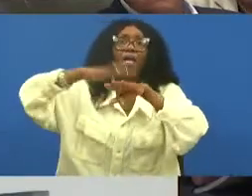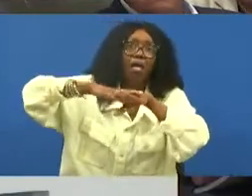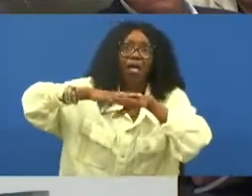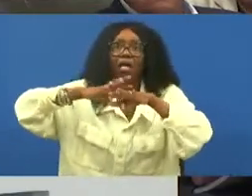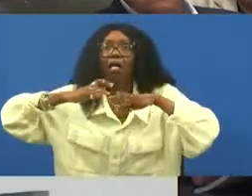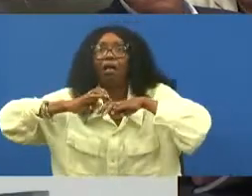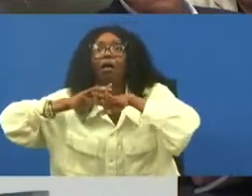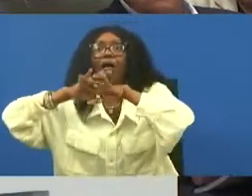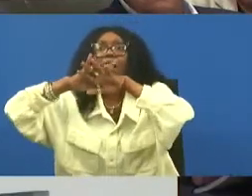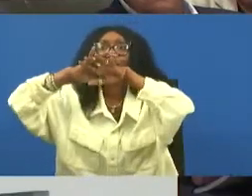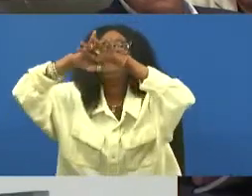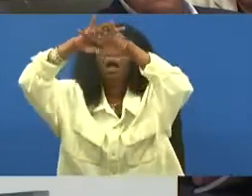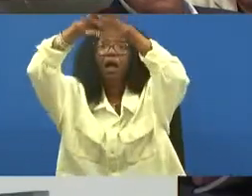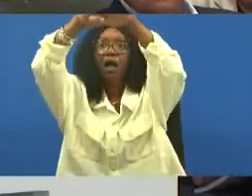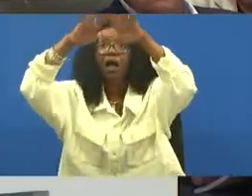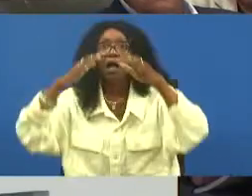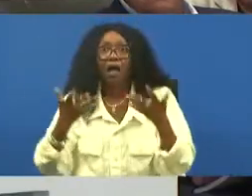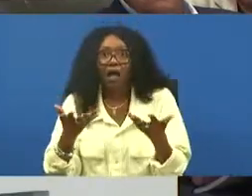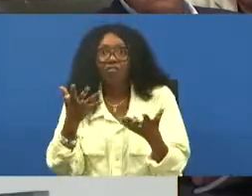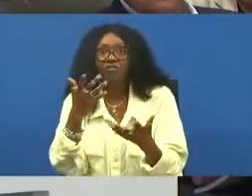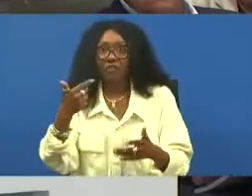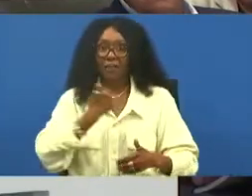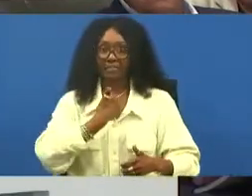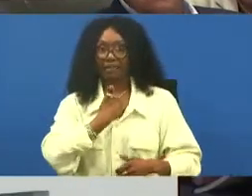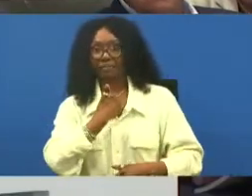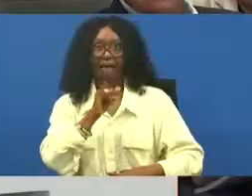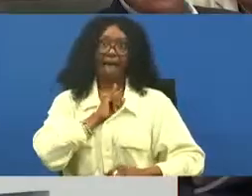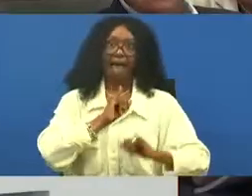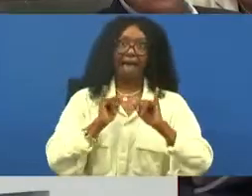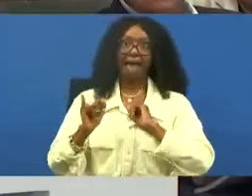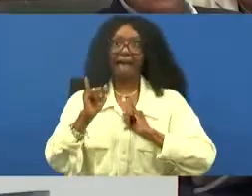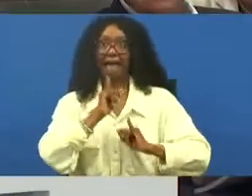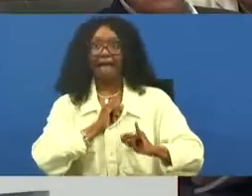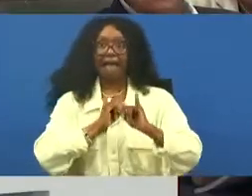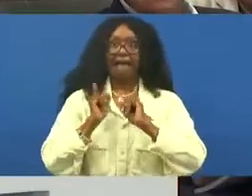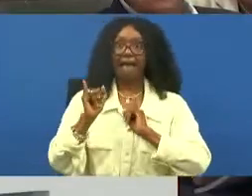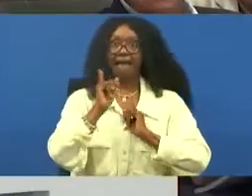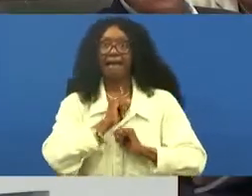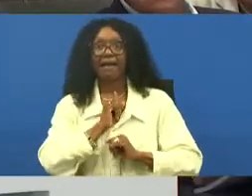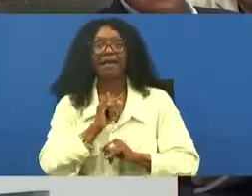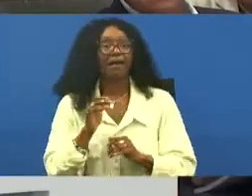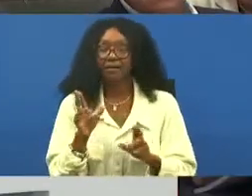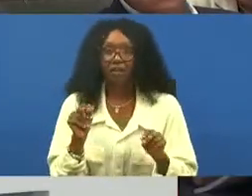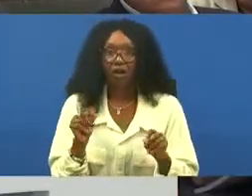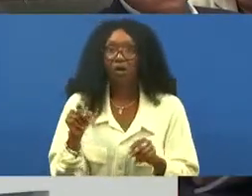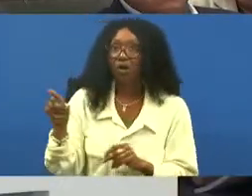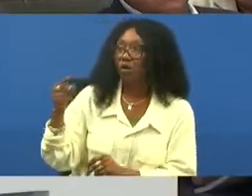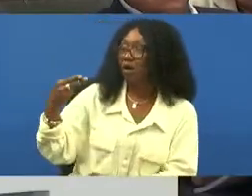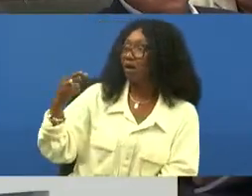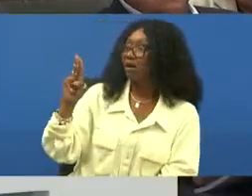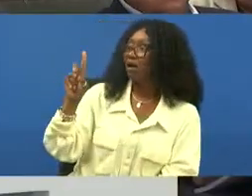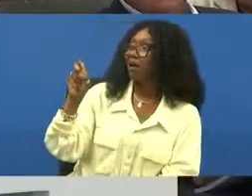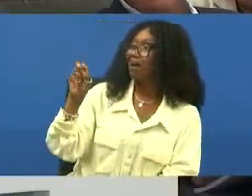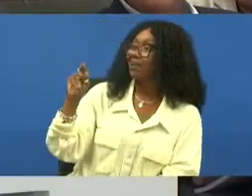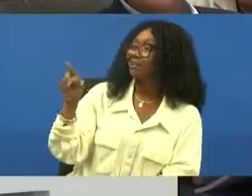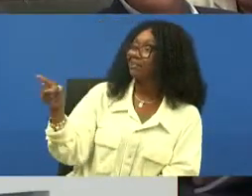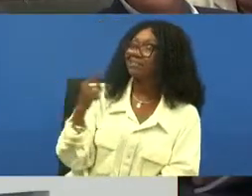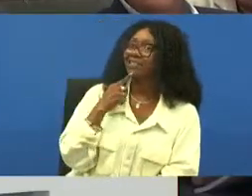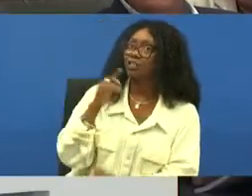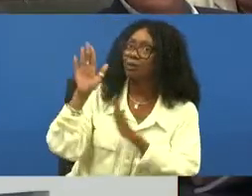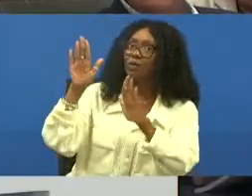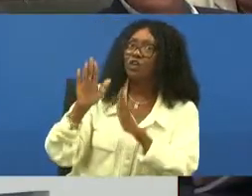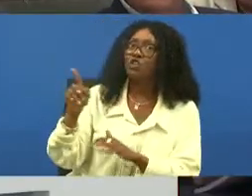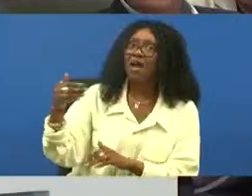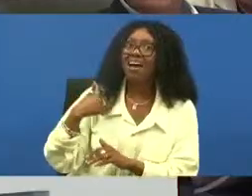crabs to get their own interest, and we can work as a community together. I think Mr. Hudson said it all. It's amazing that you have